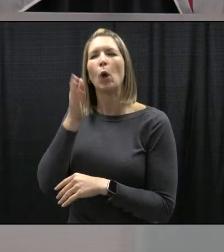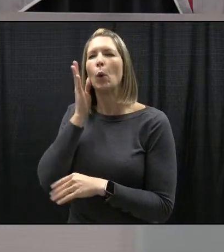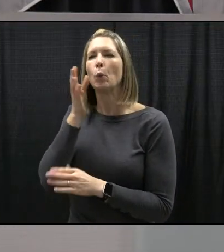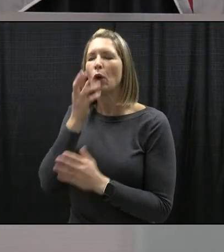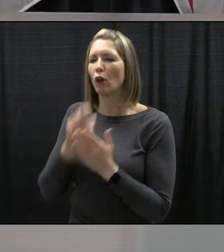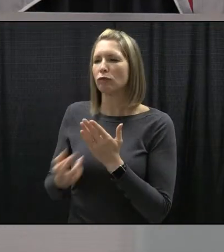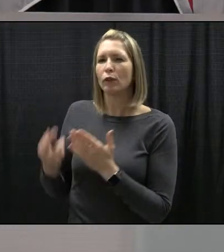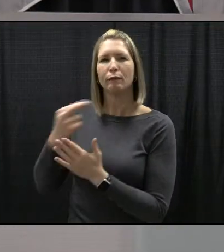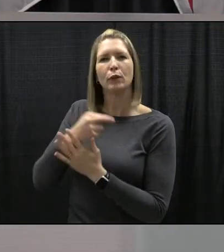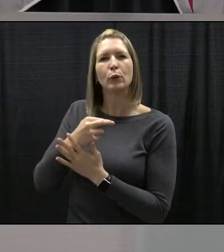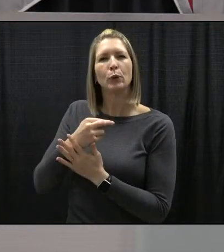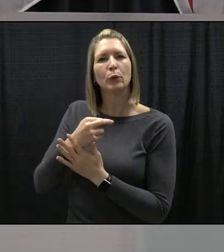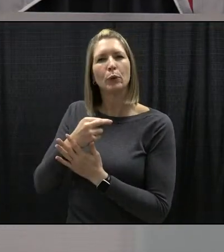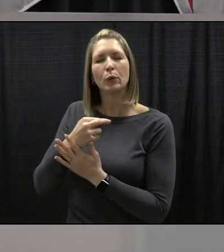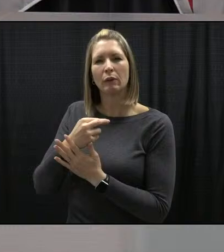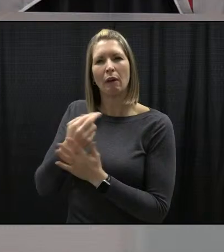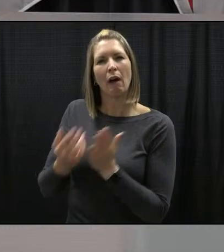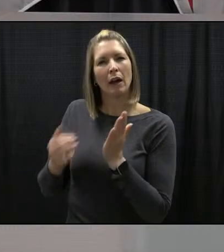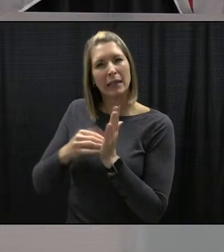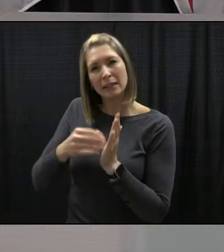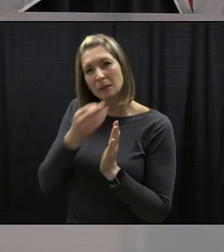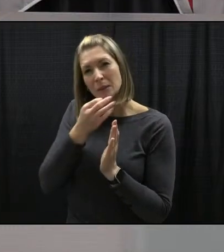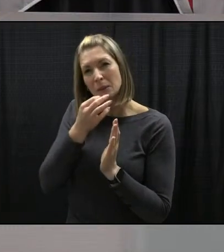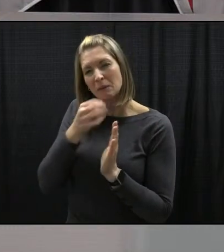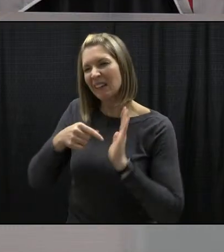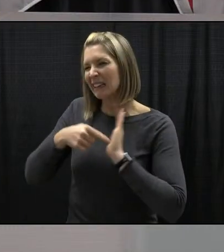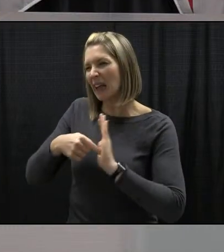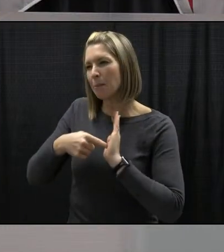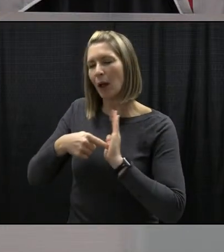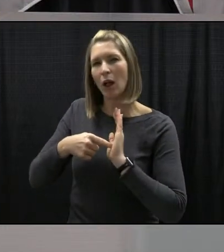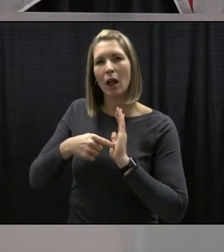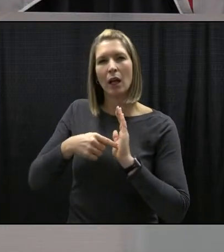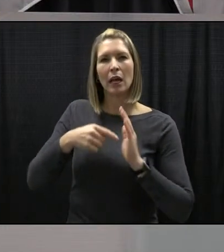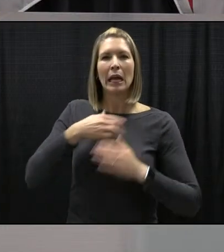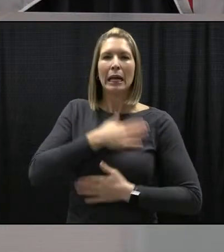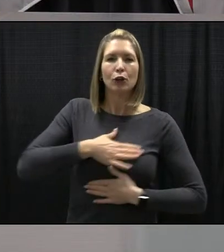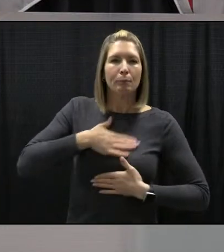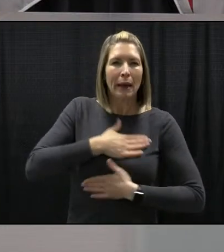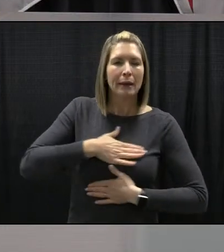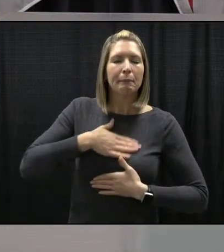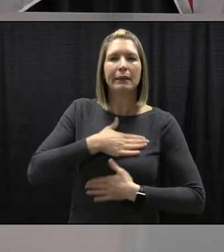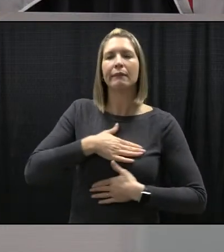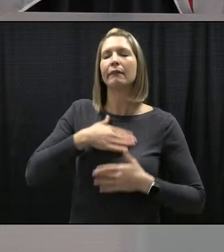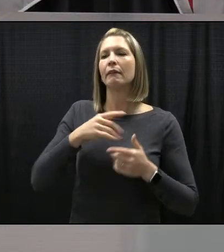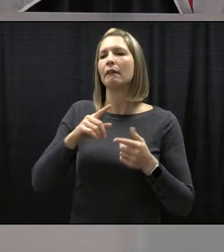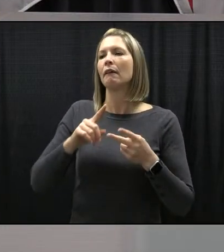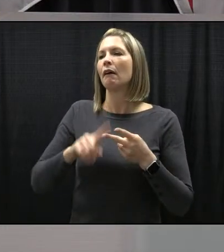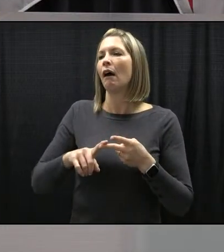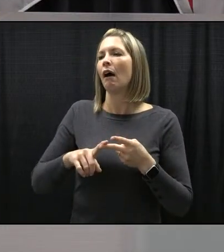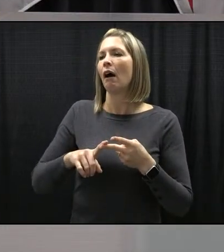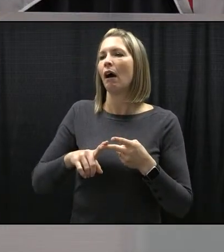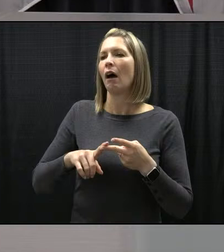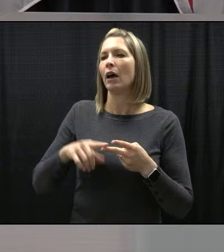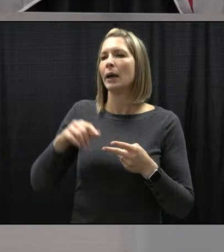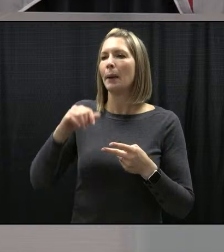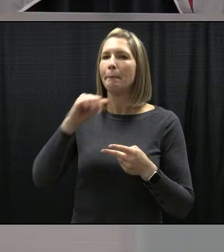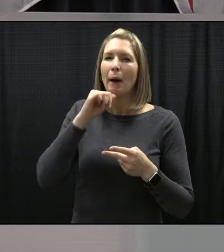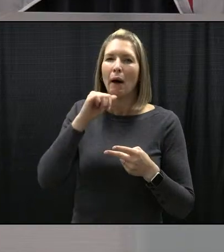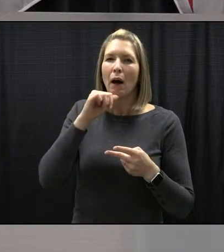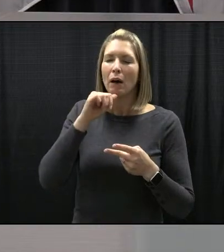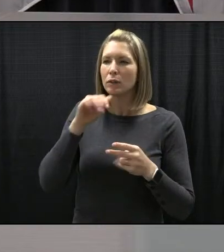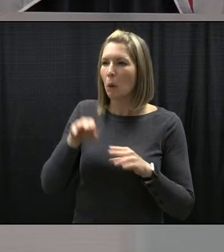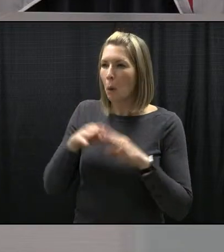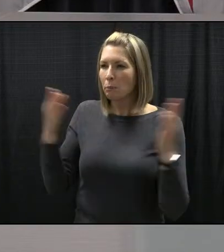entertainment industry and restaurants and so forth being allowed to operate at full capacity, but yet some smaller businesses like yoga studios